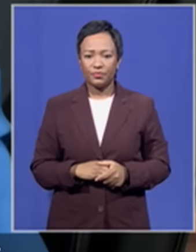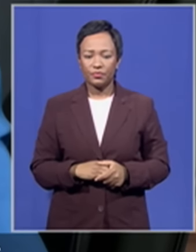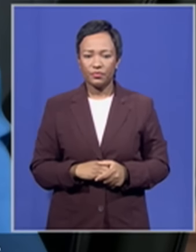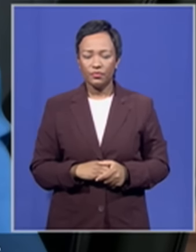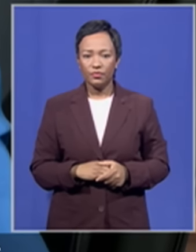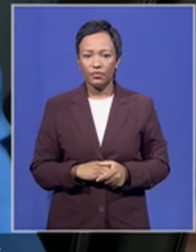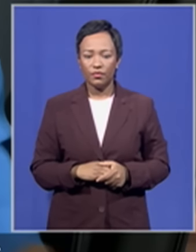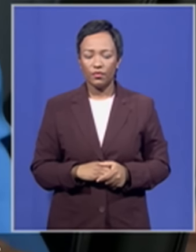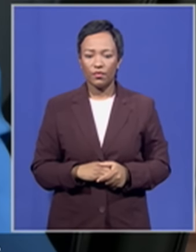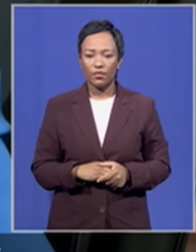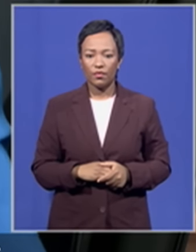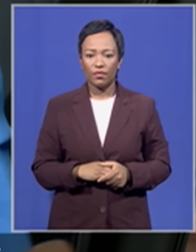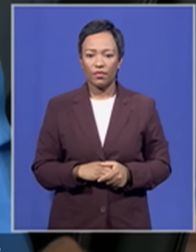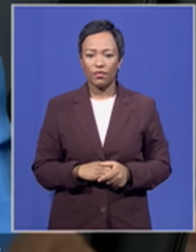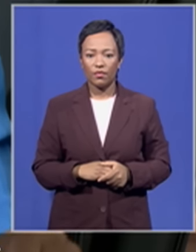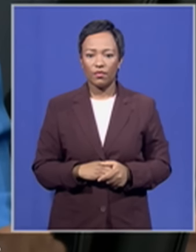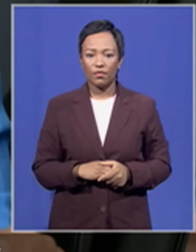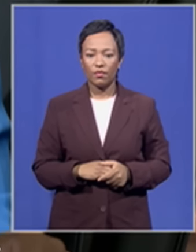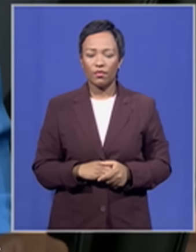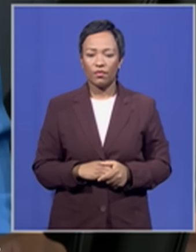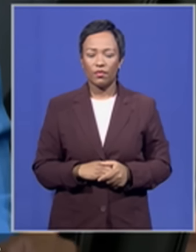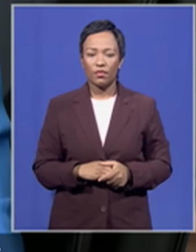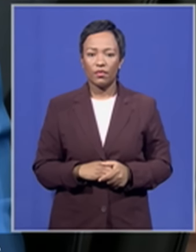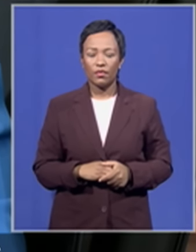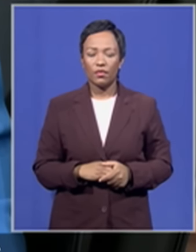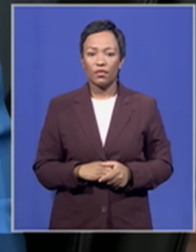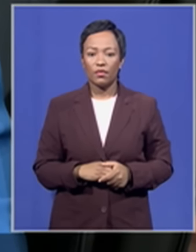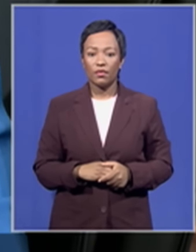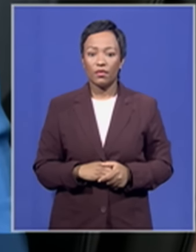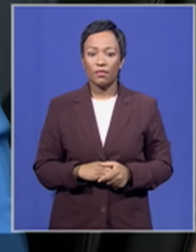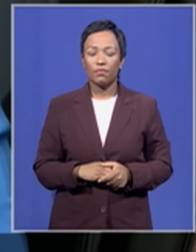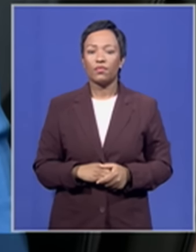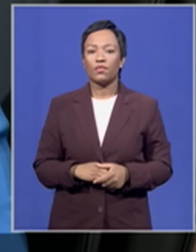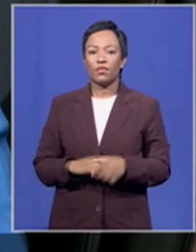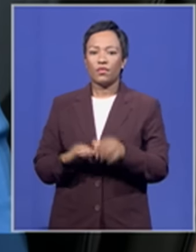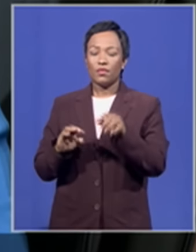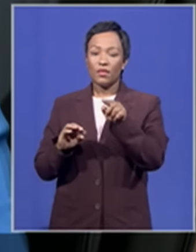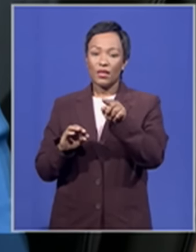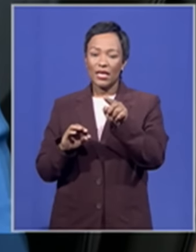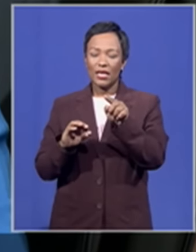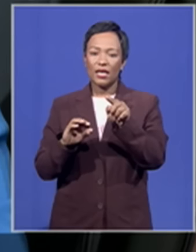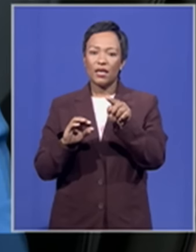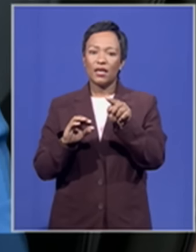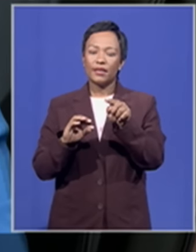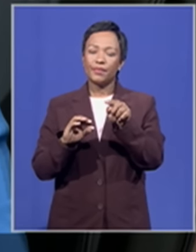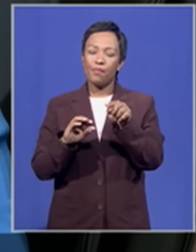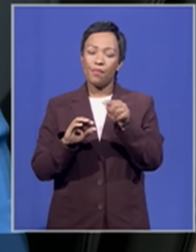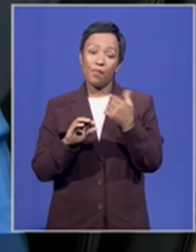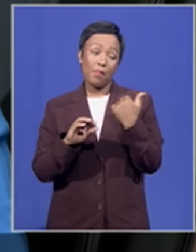Mr. Matlala had also, initially on the 6th